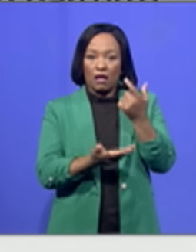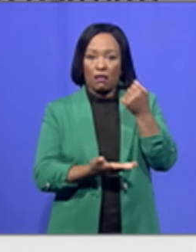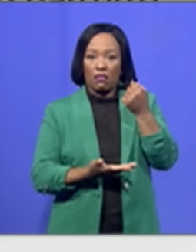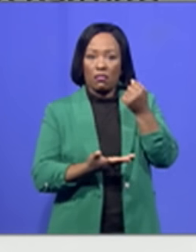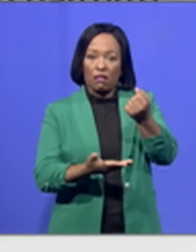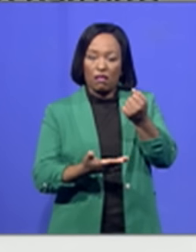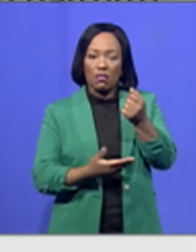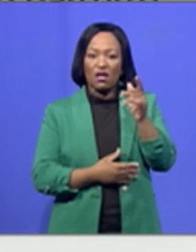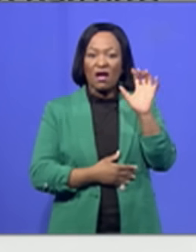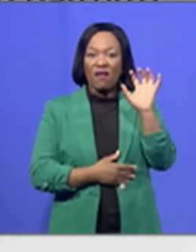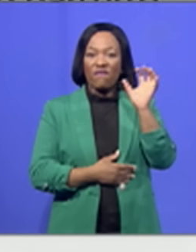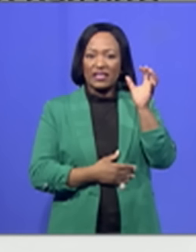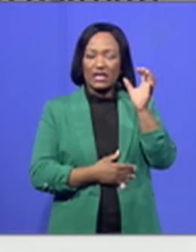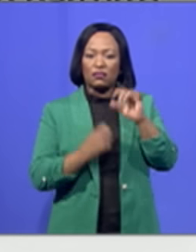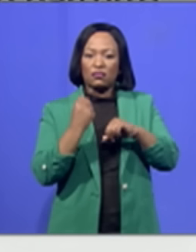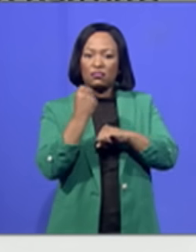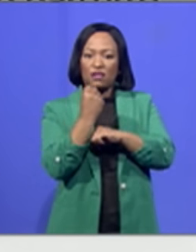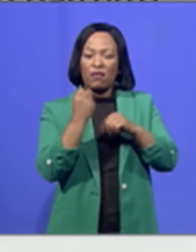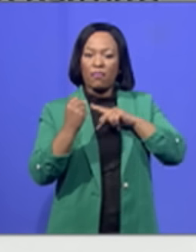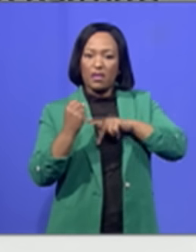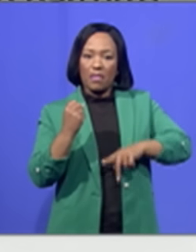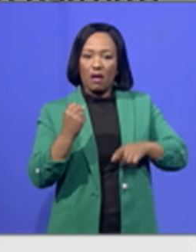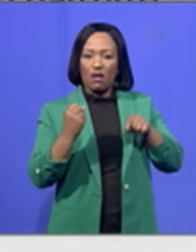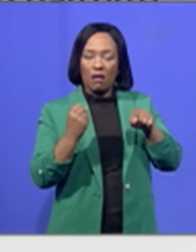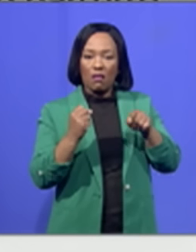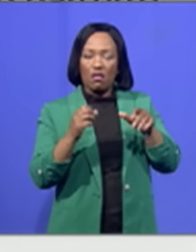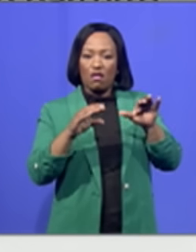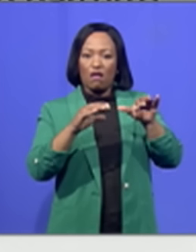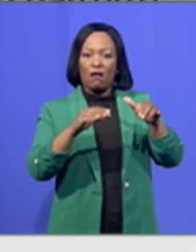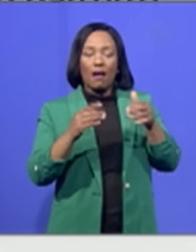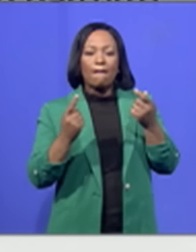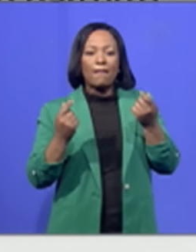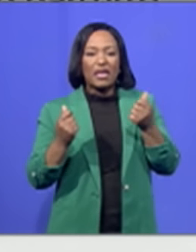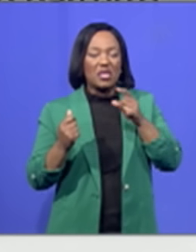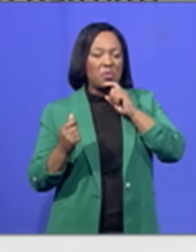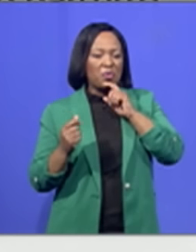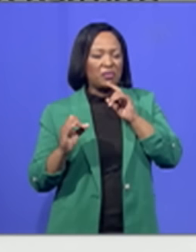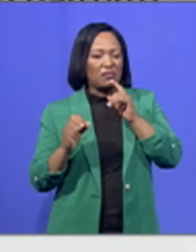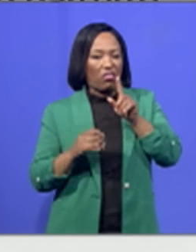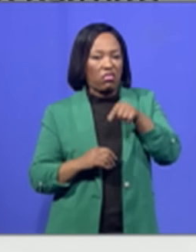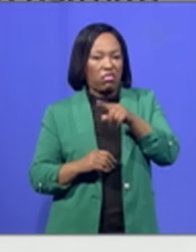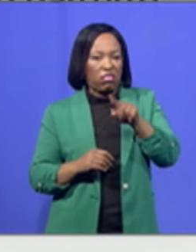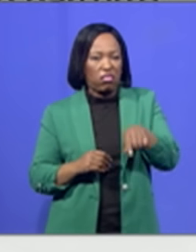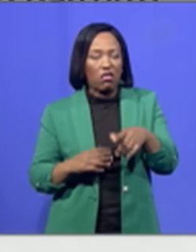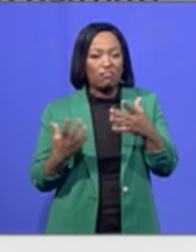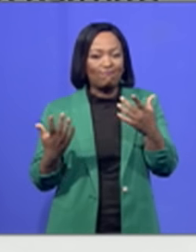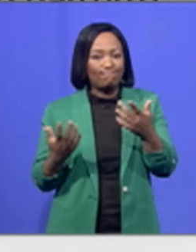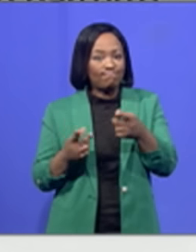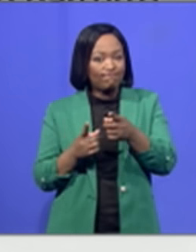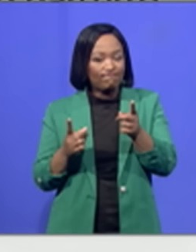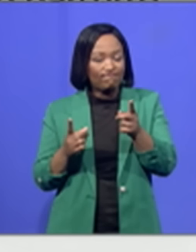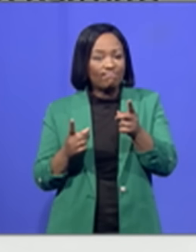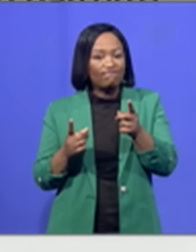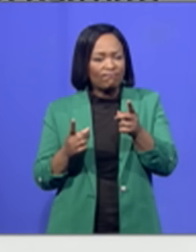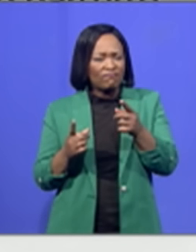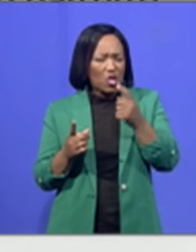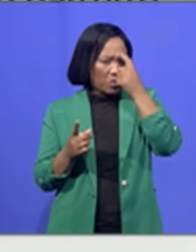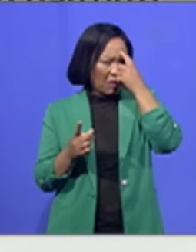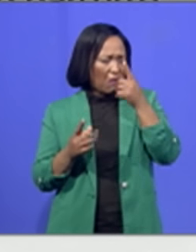ka kantorong ya tonakgolo ya Free State ao a šomišitšwego ka tshwanelo gomme re a botšiša gore na ke magato afe a